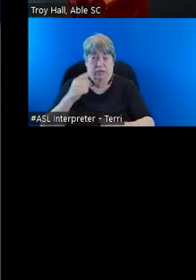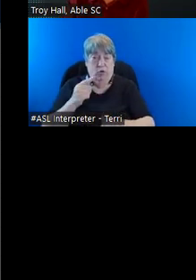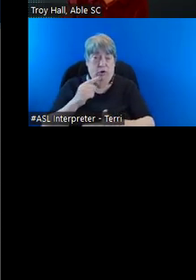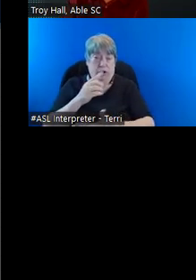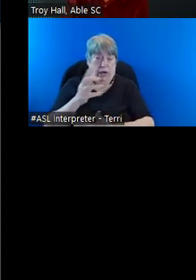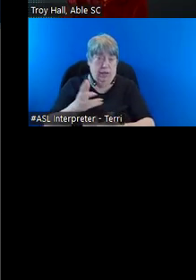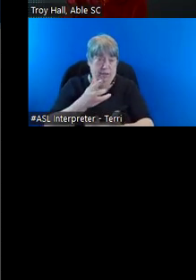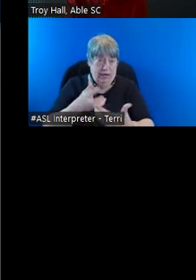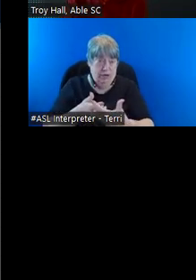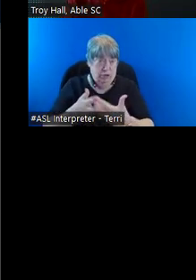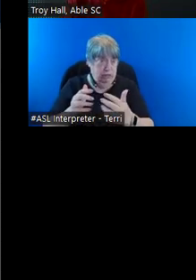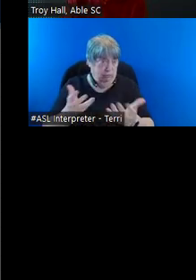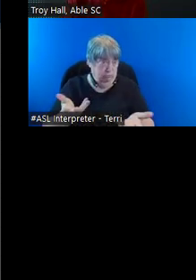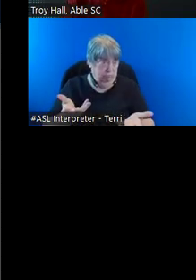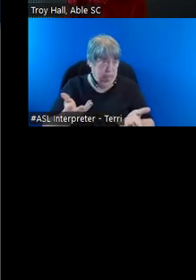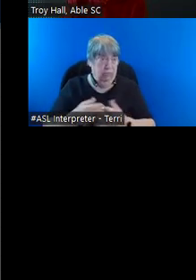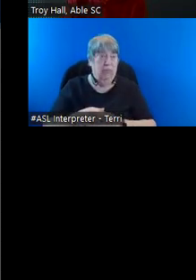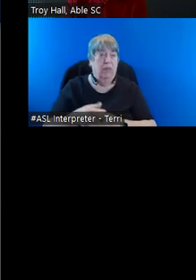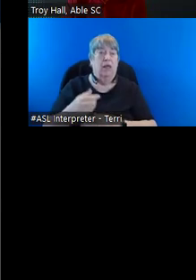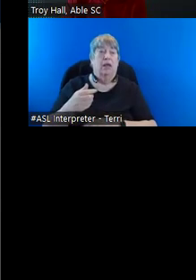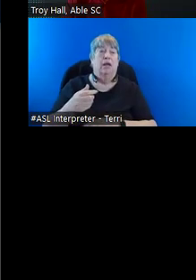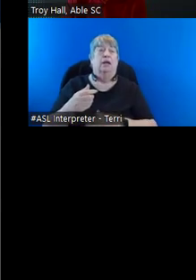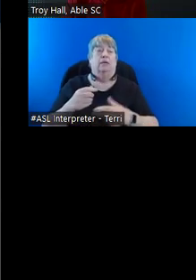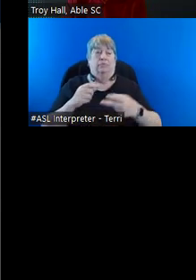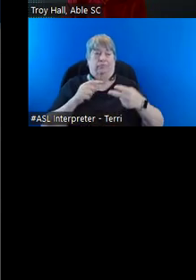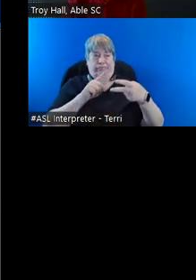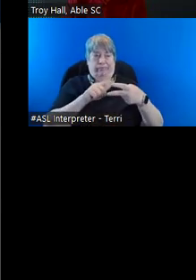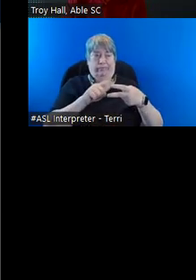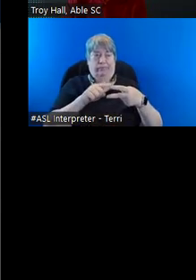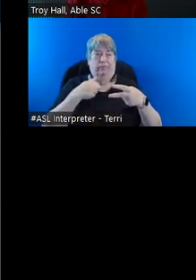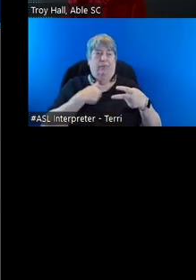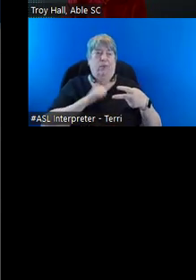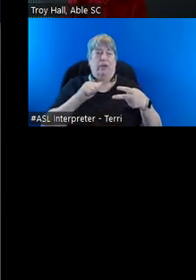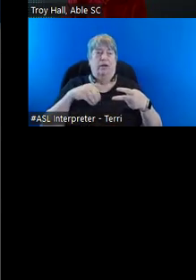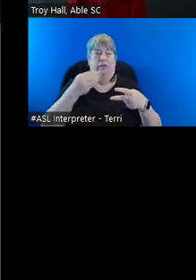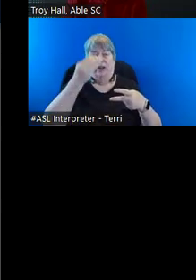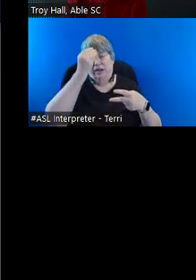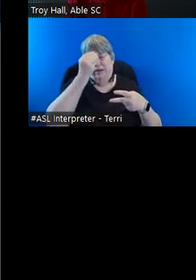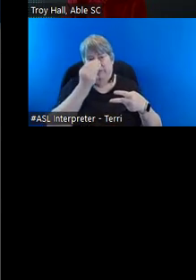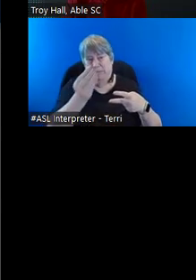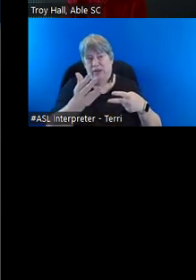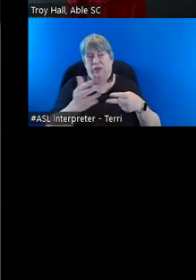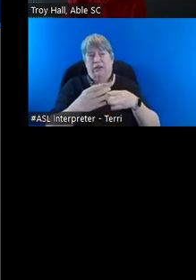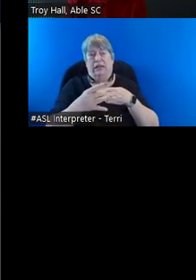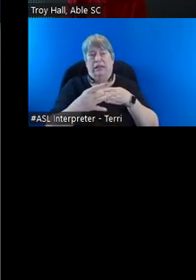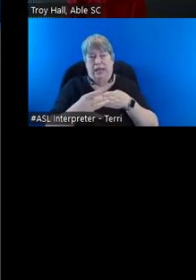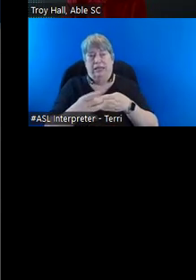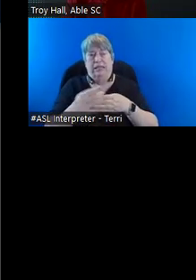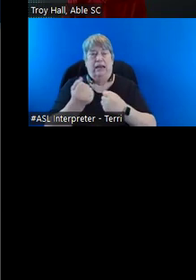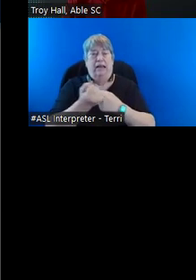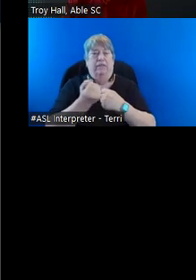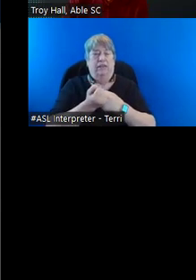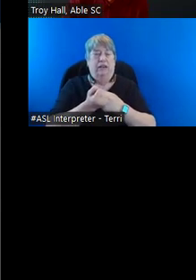accommodations goes? We provide information and guidance and advocacy on